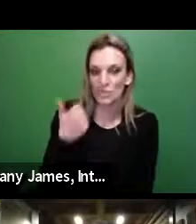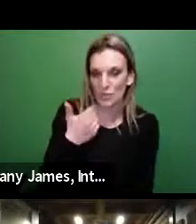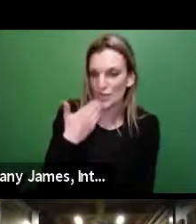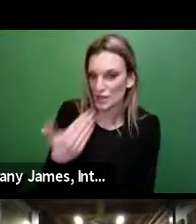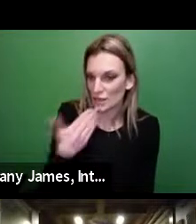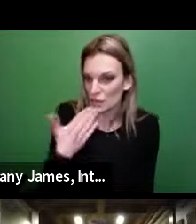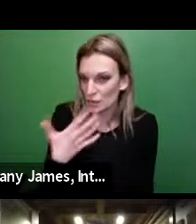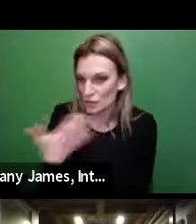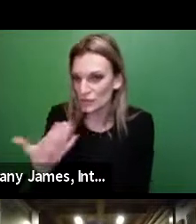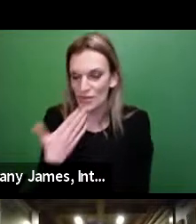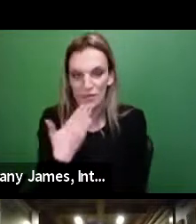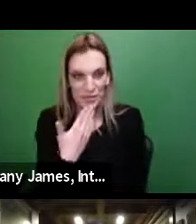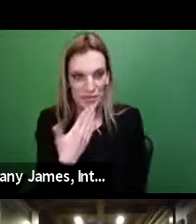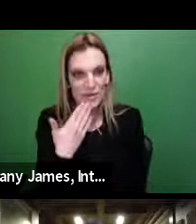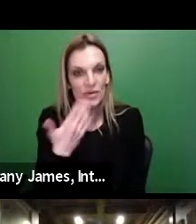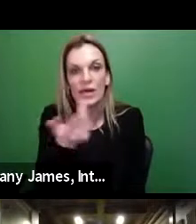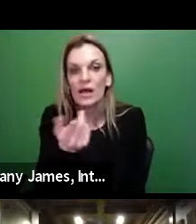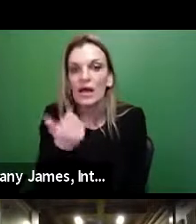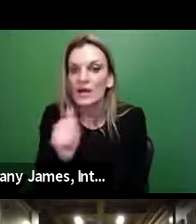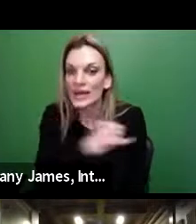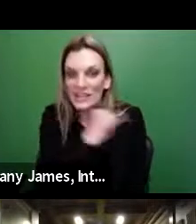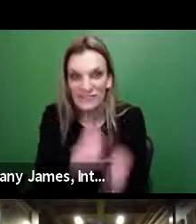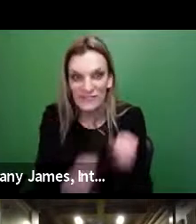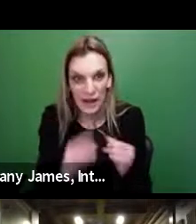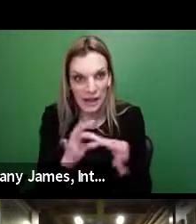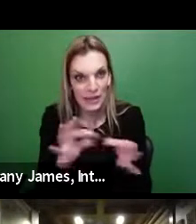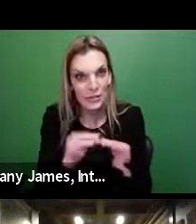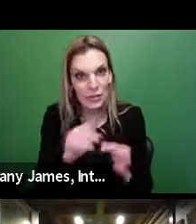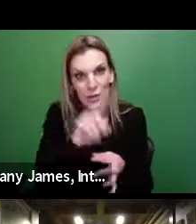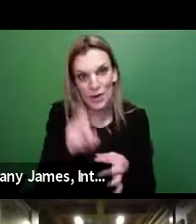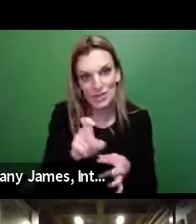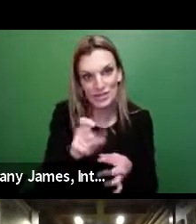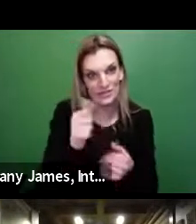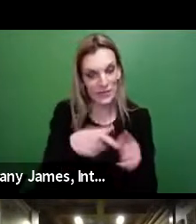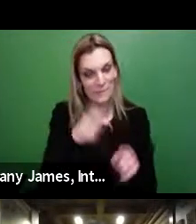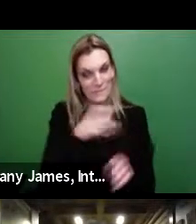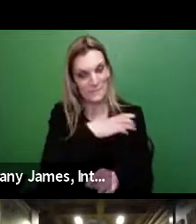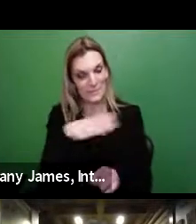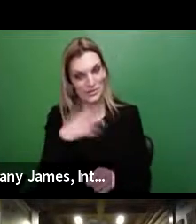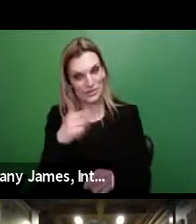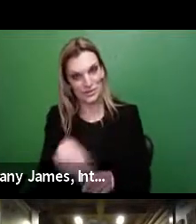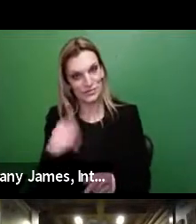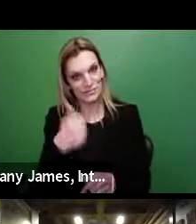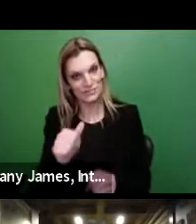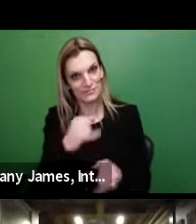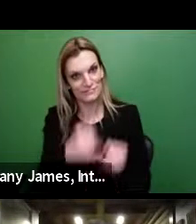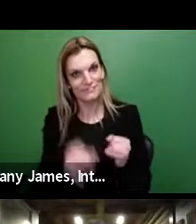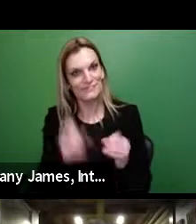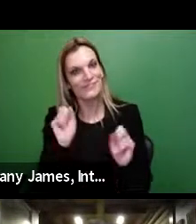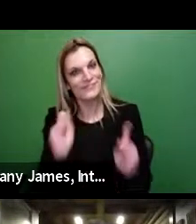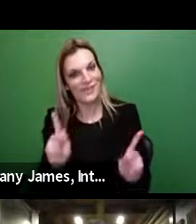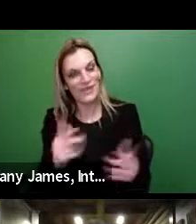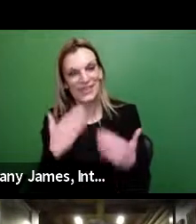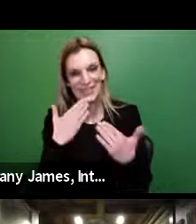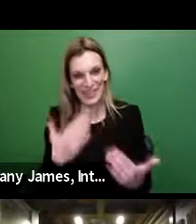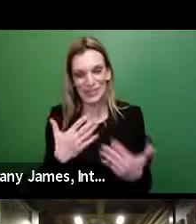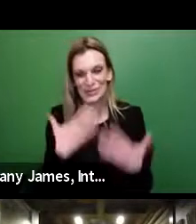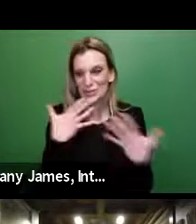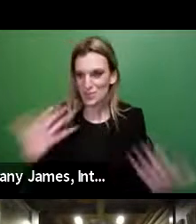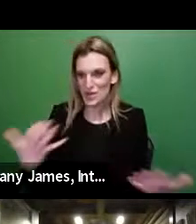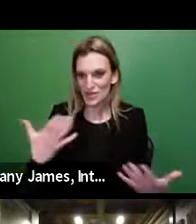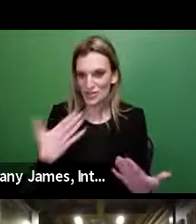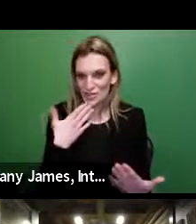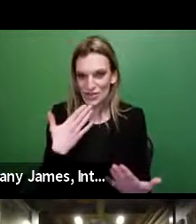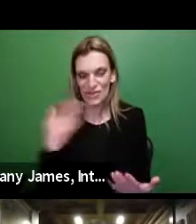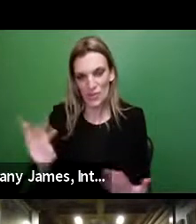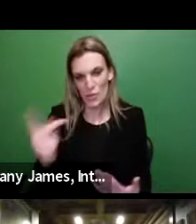And thank you, Chair Reyes. Any final comments or questions from commissioners? Okay, all right. Thank you so much. And thank you, Felipe. Thank